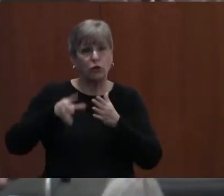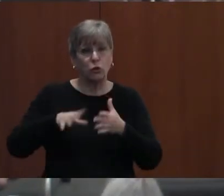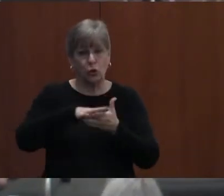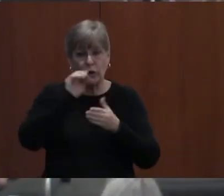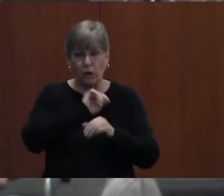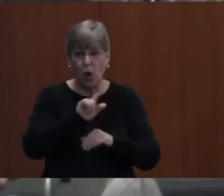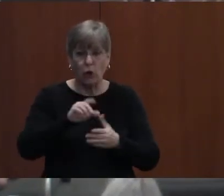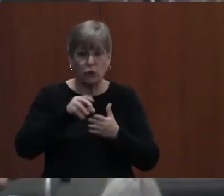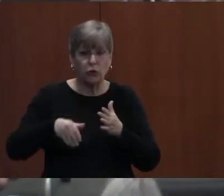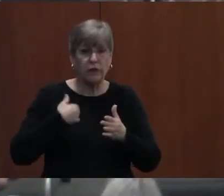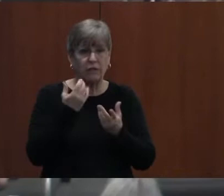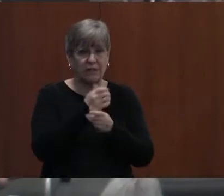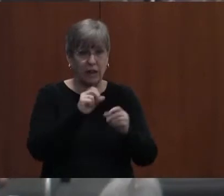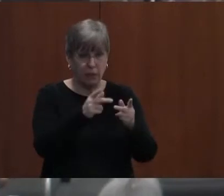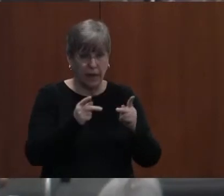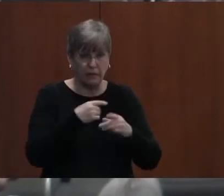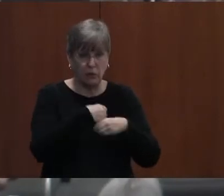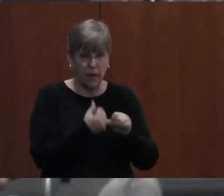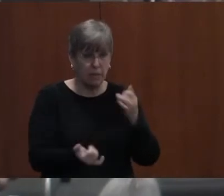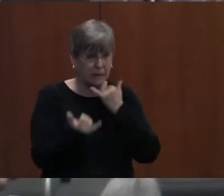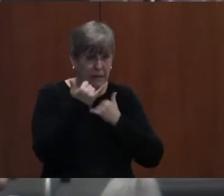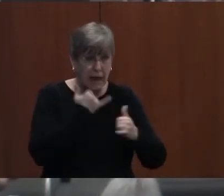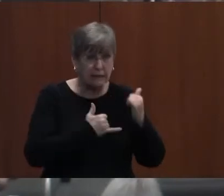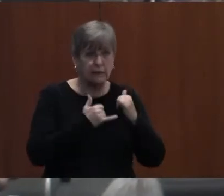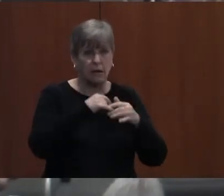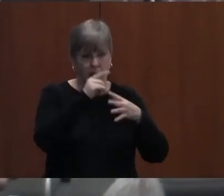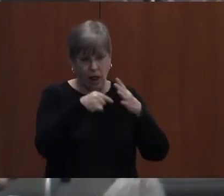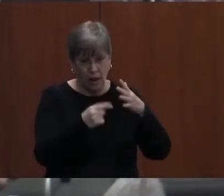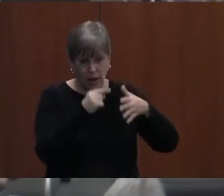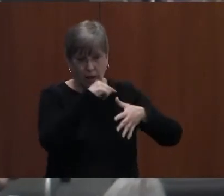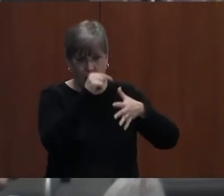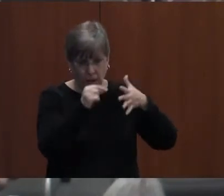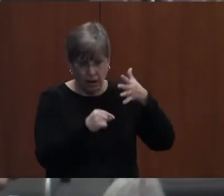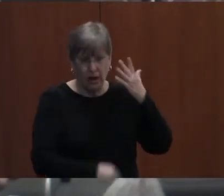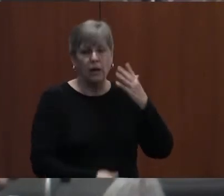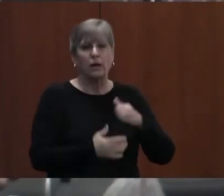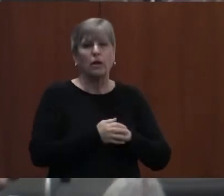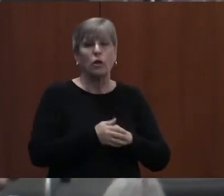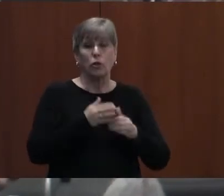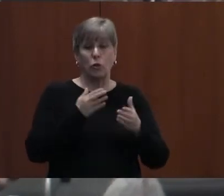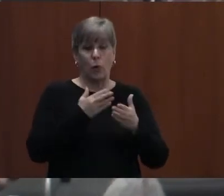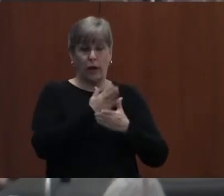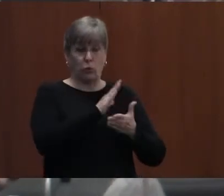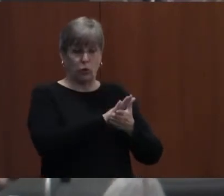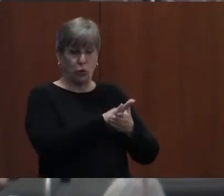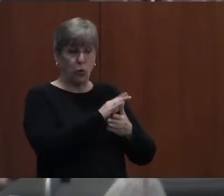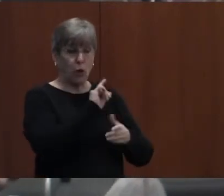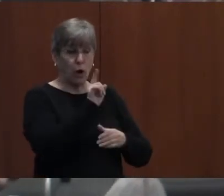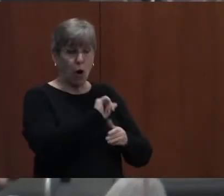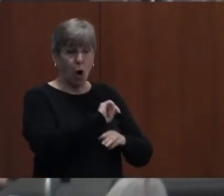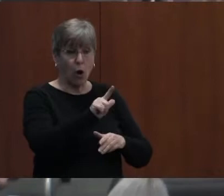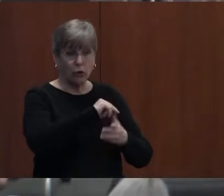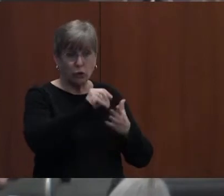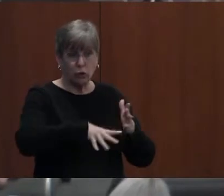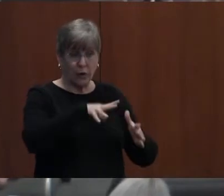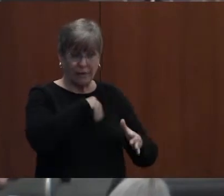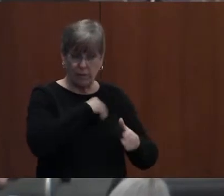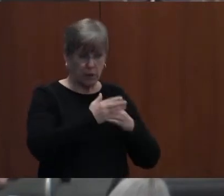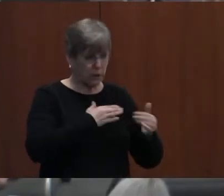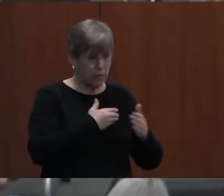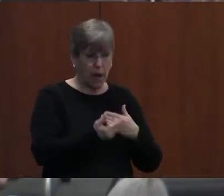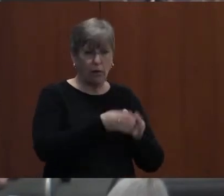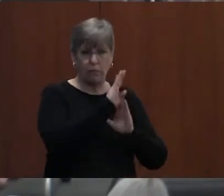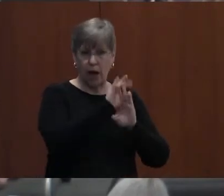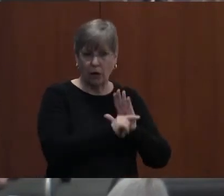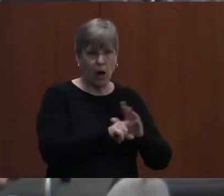all students have a safe place to make mistakes, et cetera, the right to a school in which all students are accepted regardless